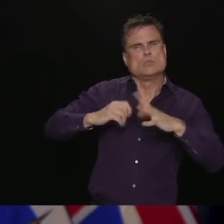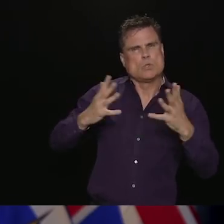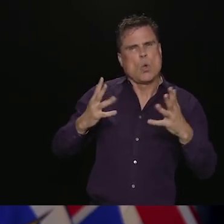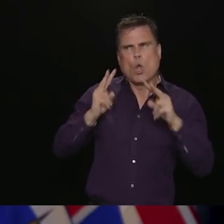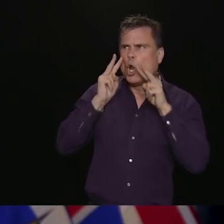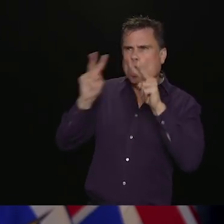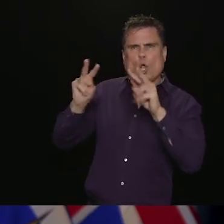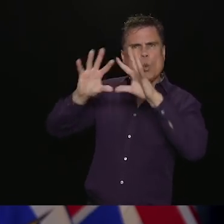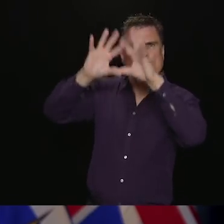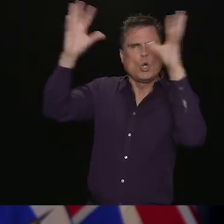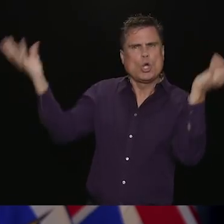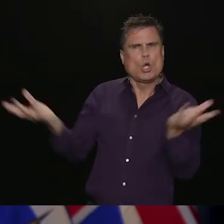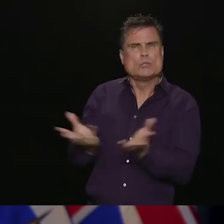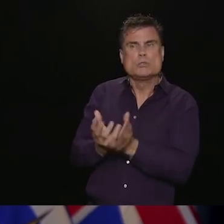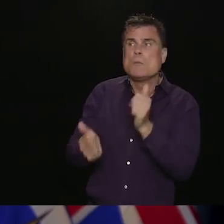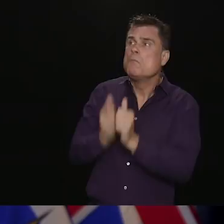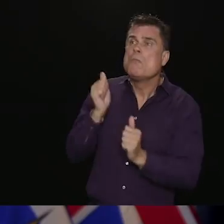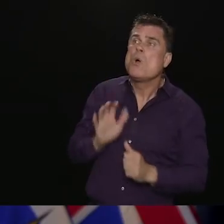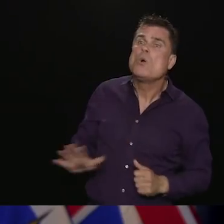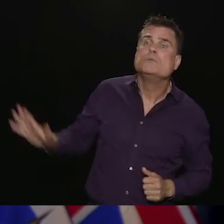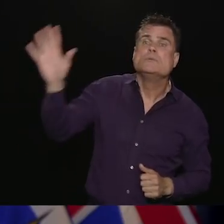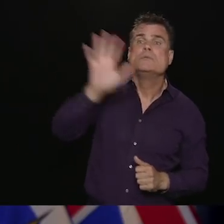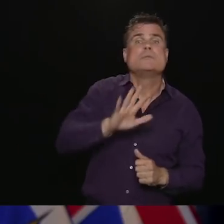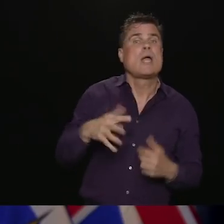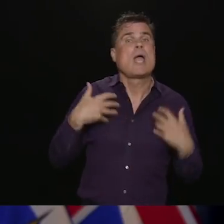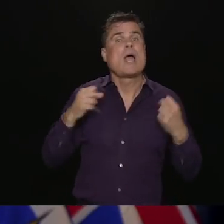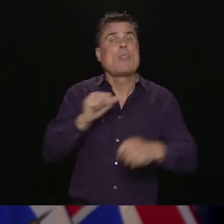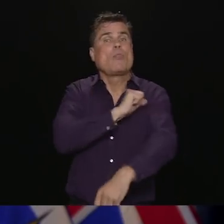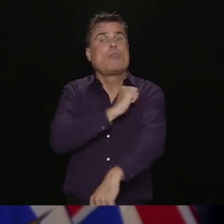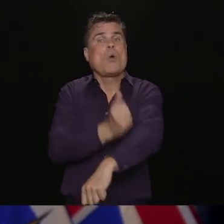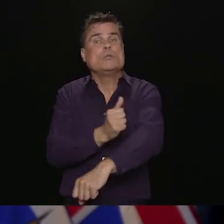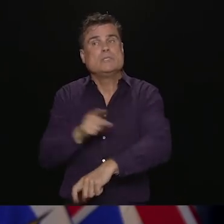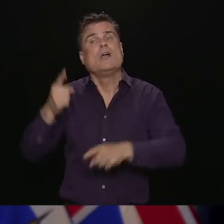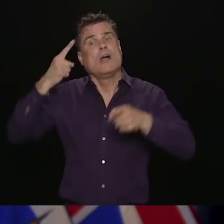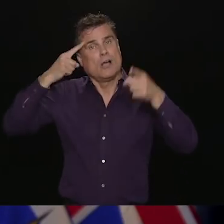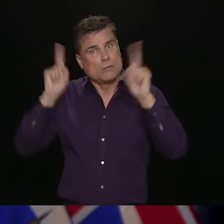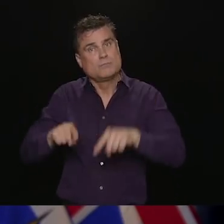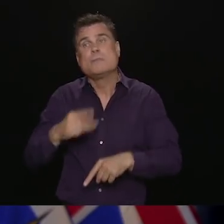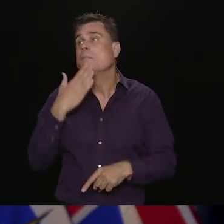least 2 meters. Where were written, Tai-Yi.